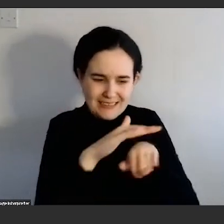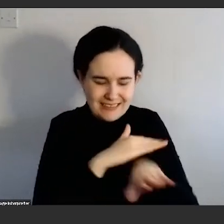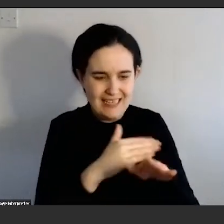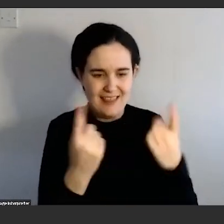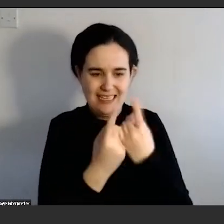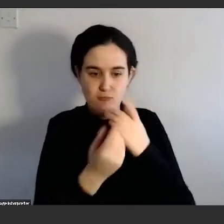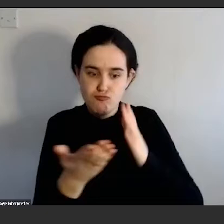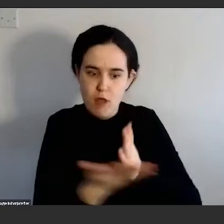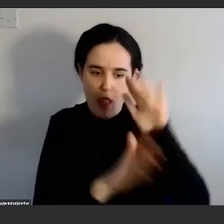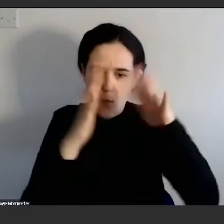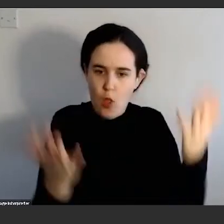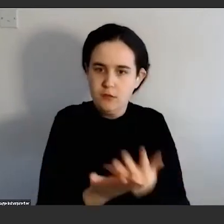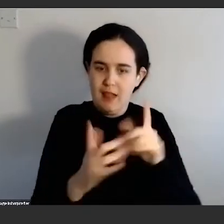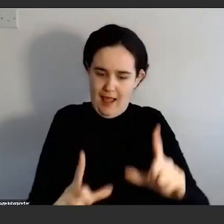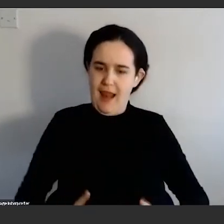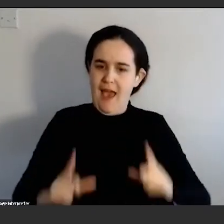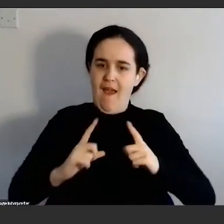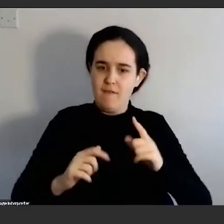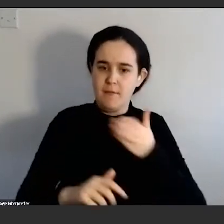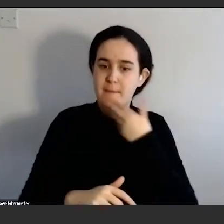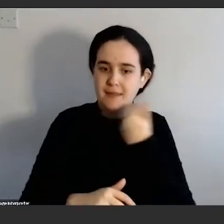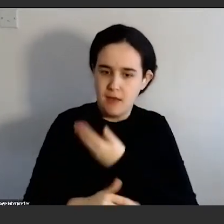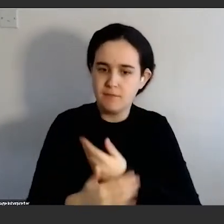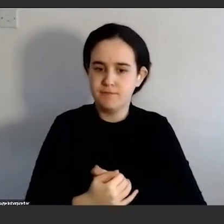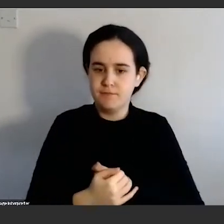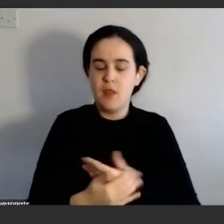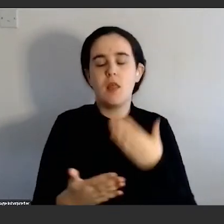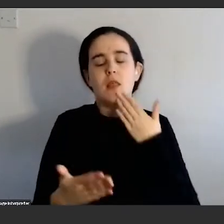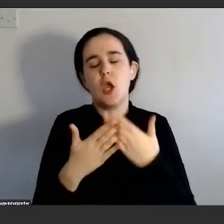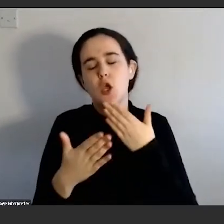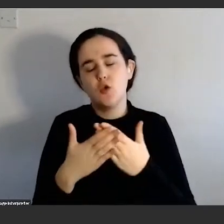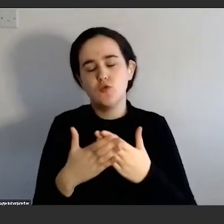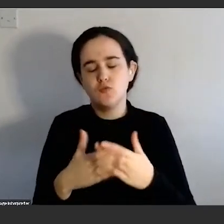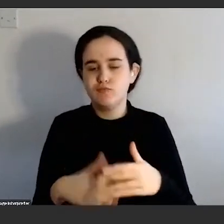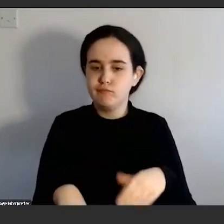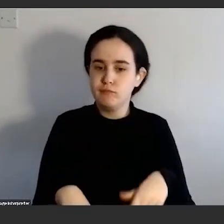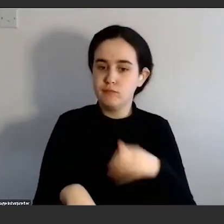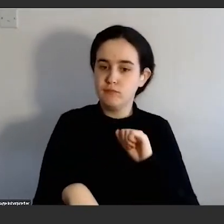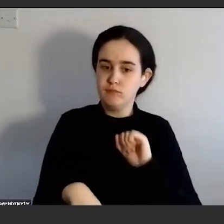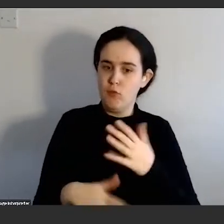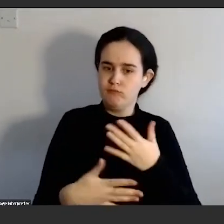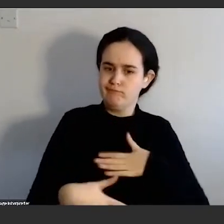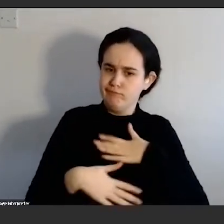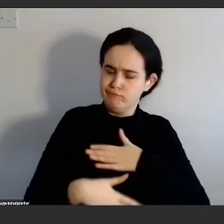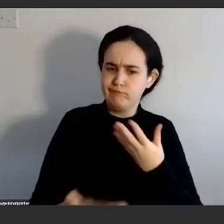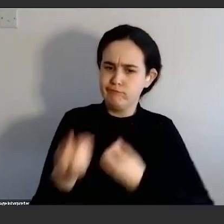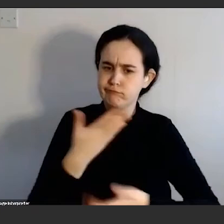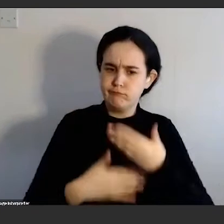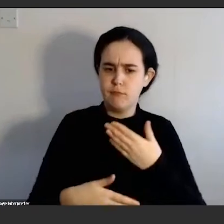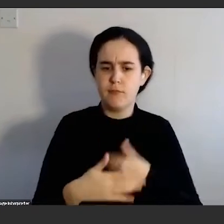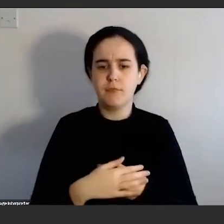Tedros. I was on the UNFPA Twitter feed a little while ago. Let me read you this tweet. It's a good